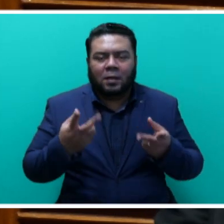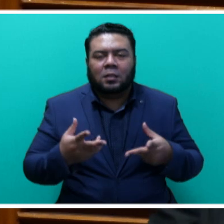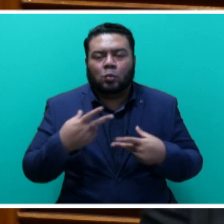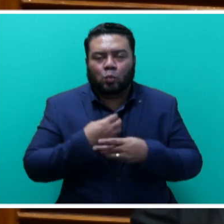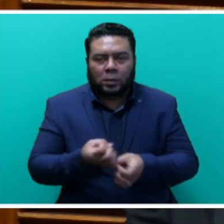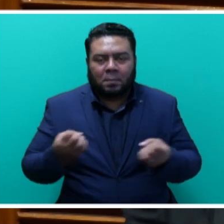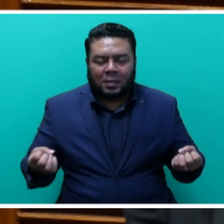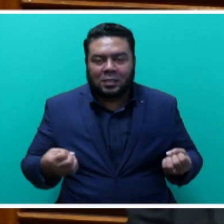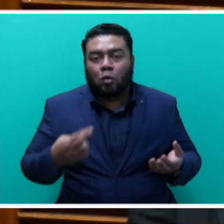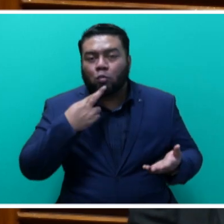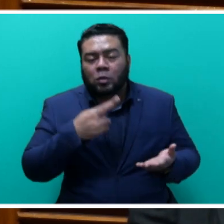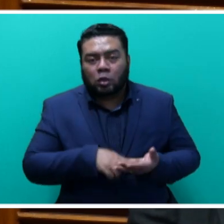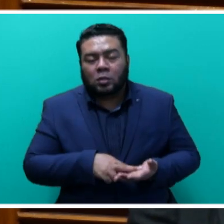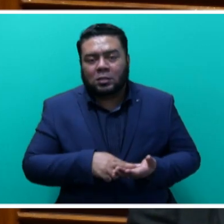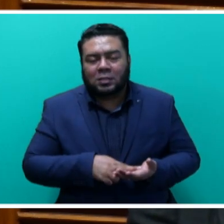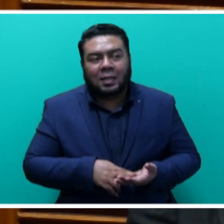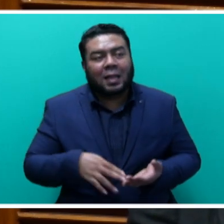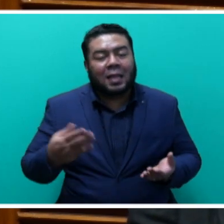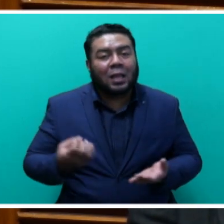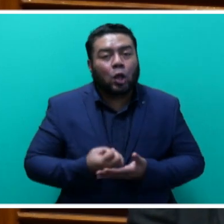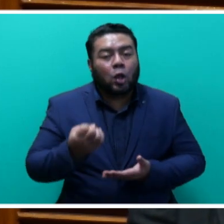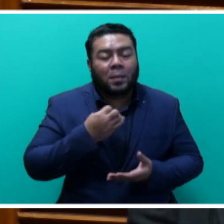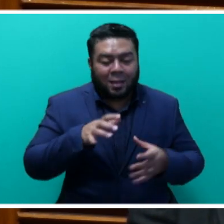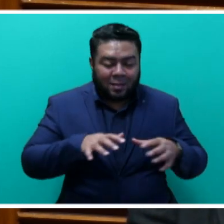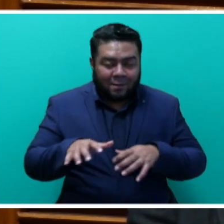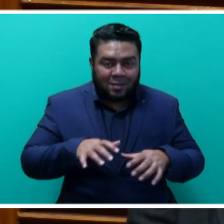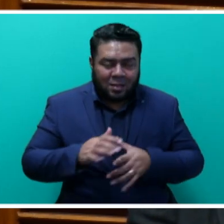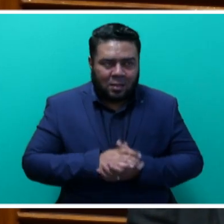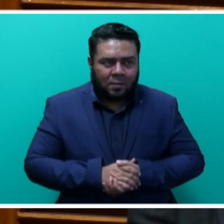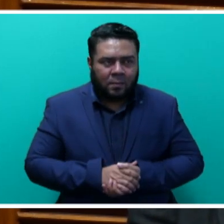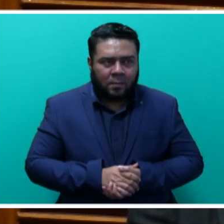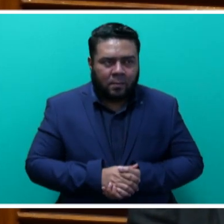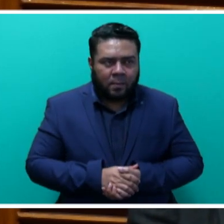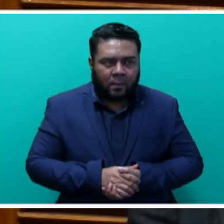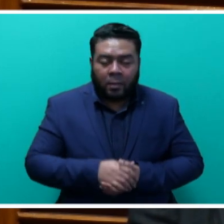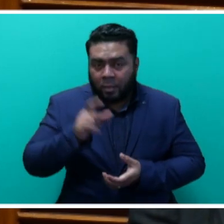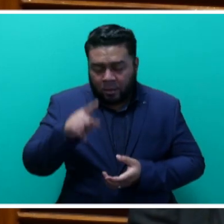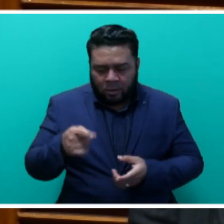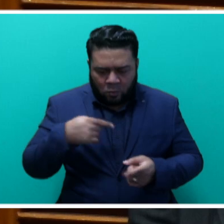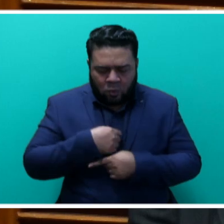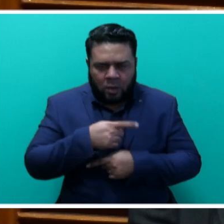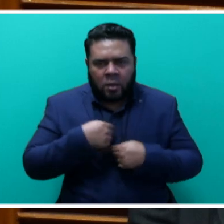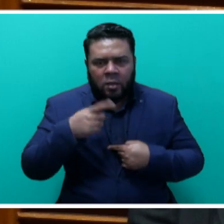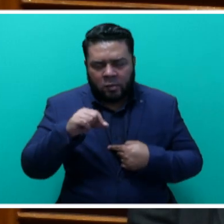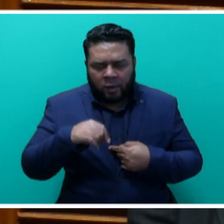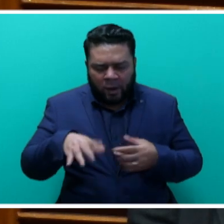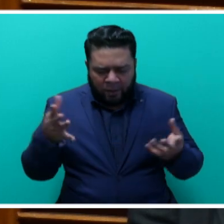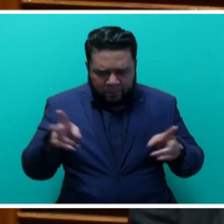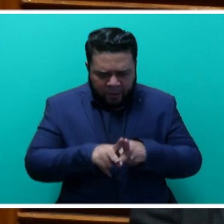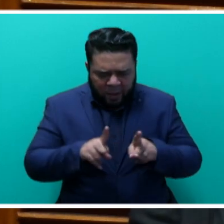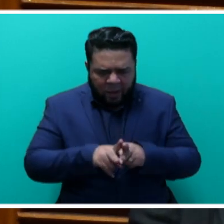support value-adding economic activities in rural and outer islands. And this we do in cooperation with